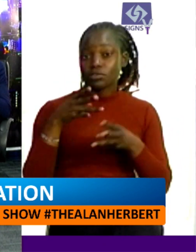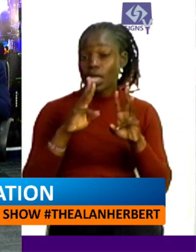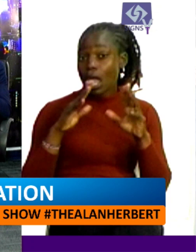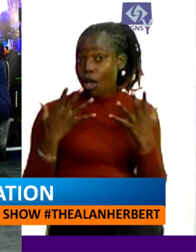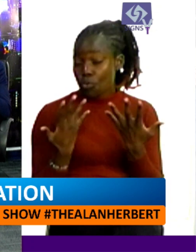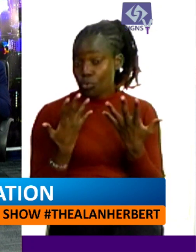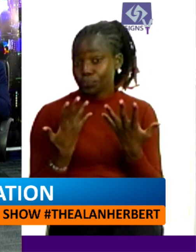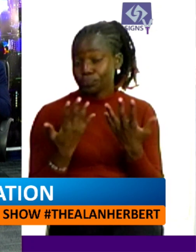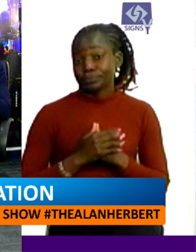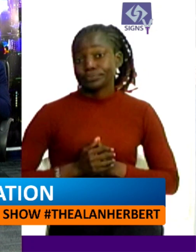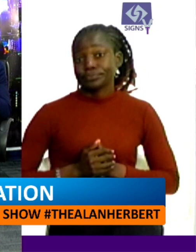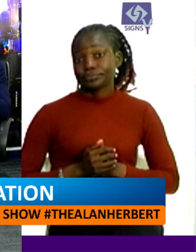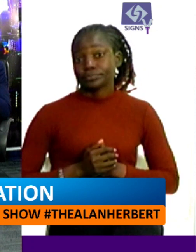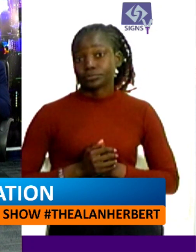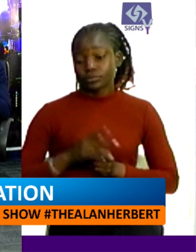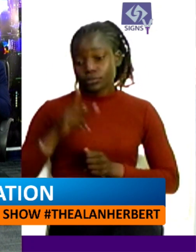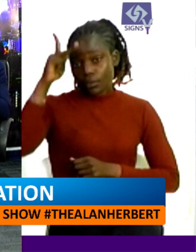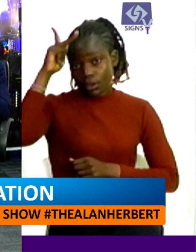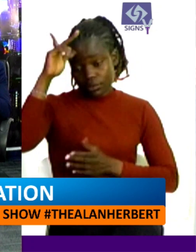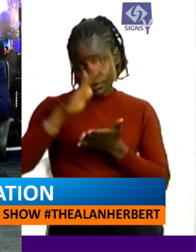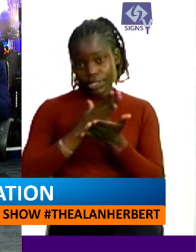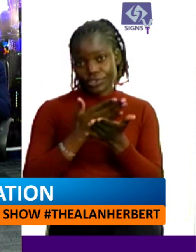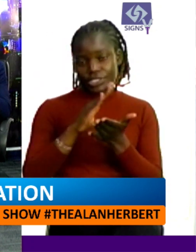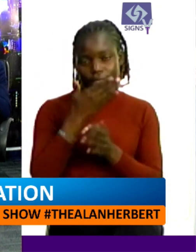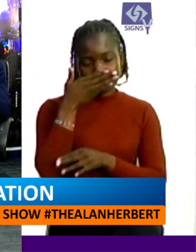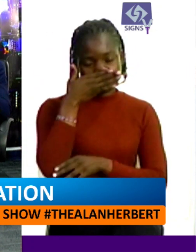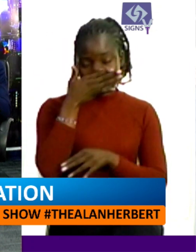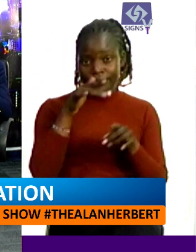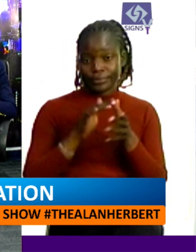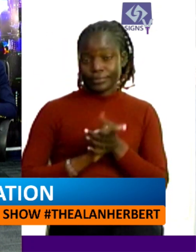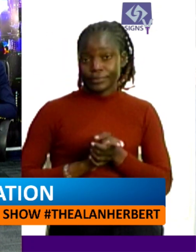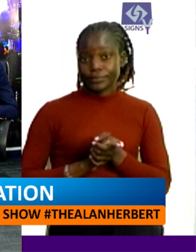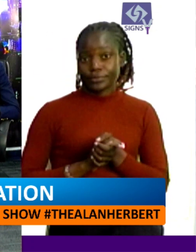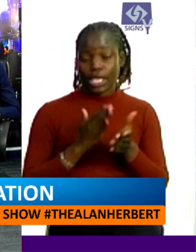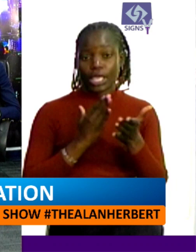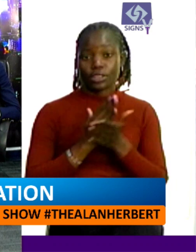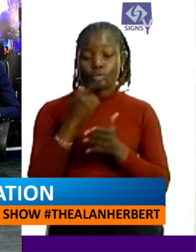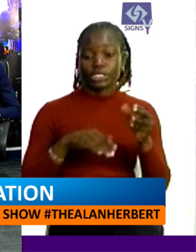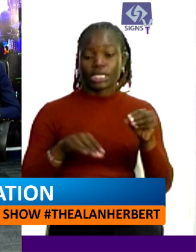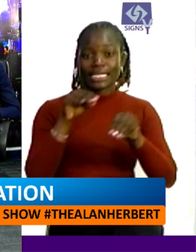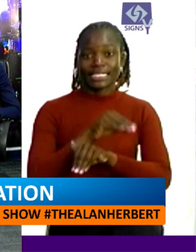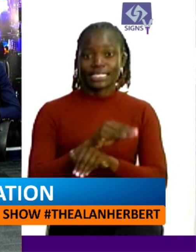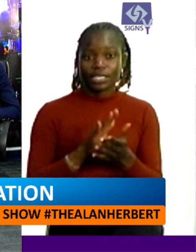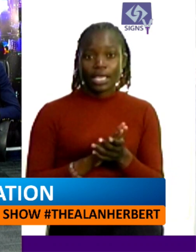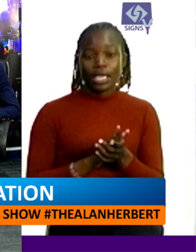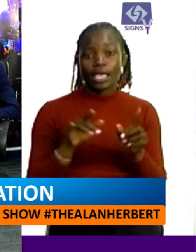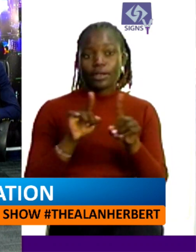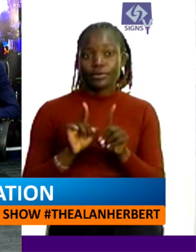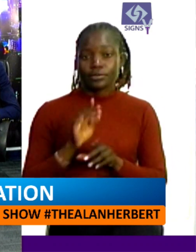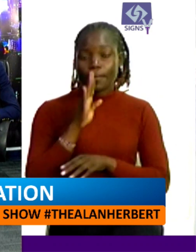do that is by knowledge sharing, and knowledge sharing that is through exchange, and being